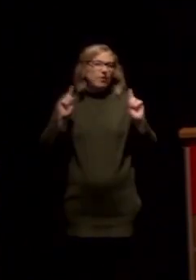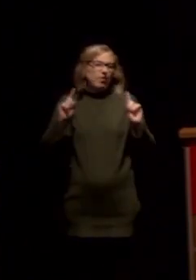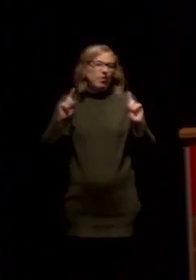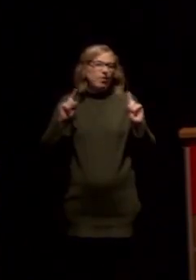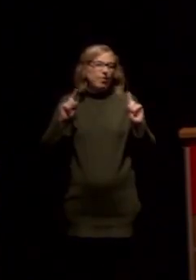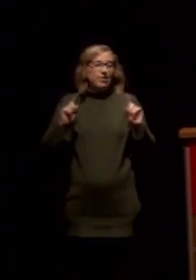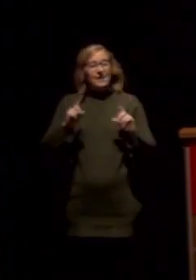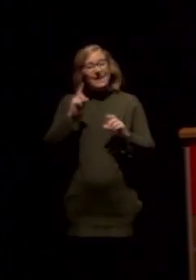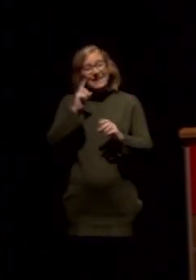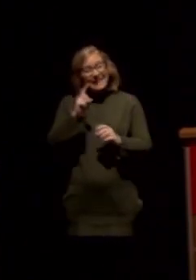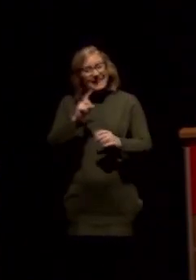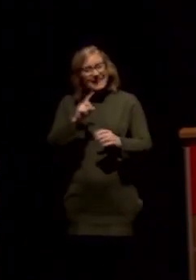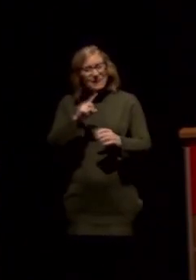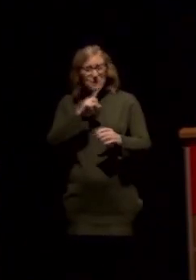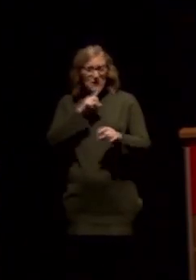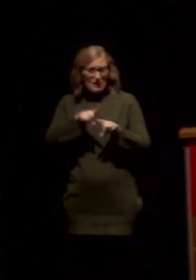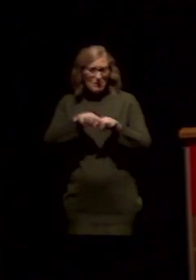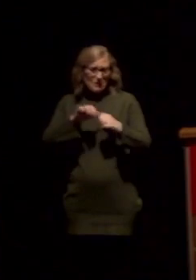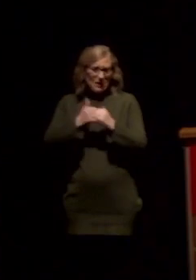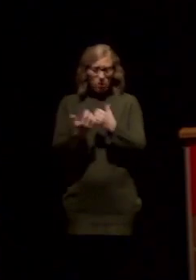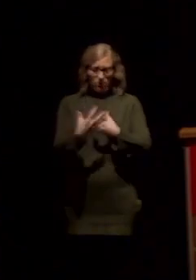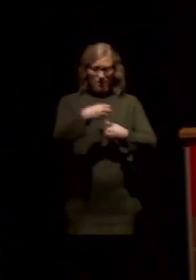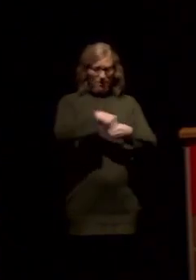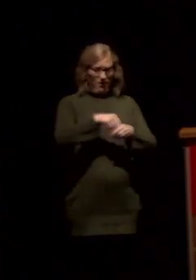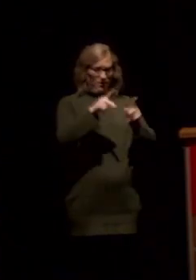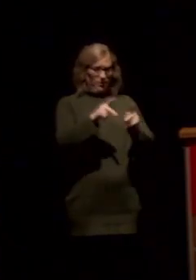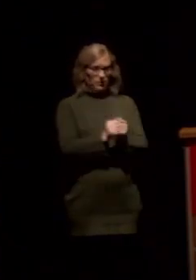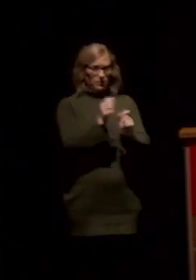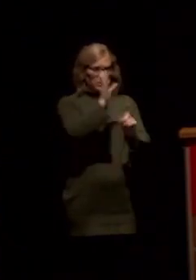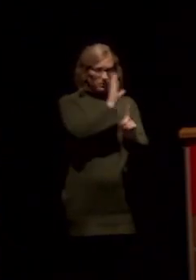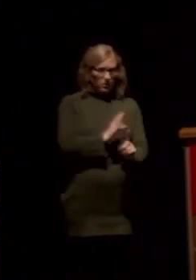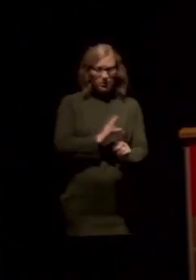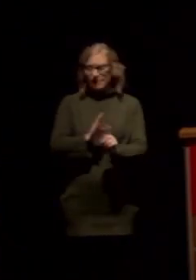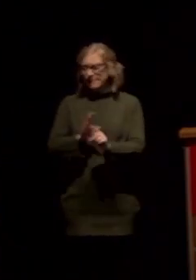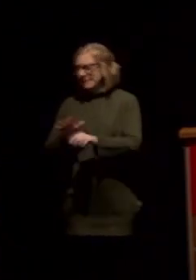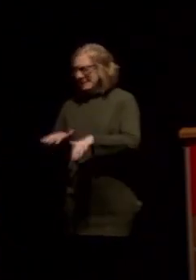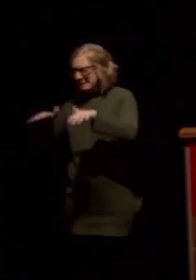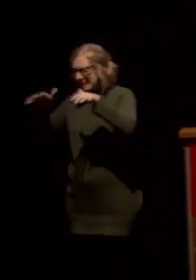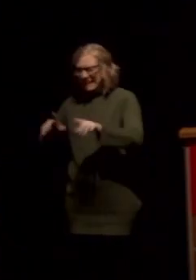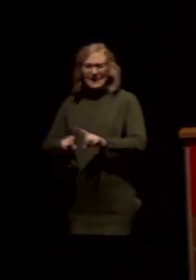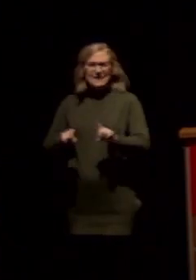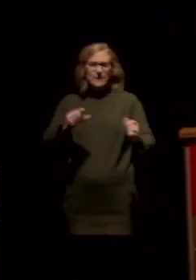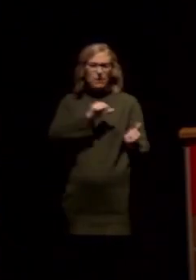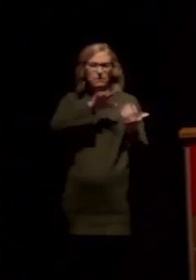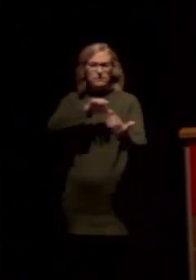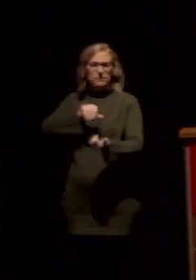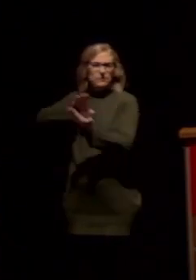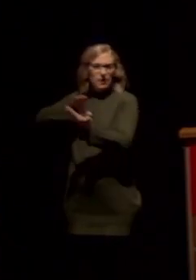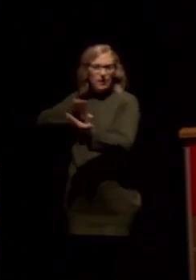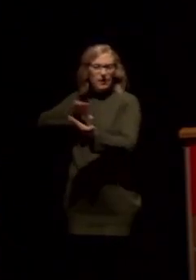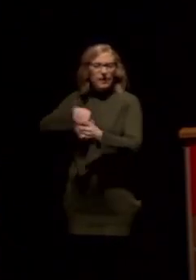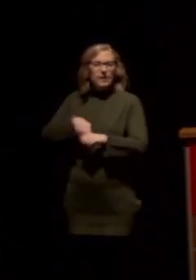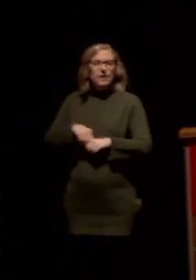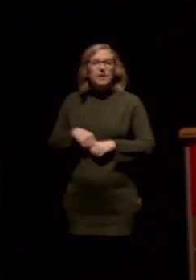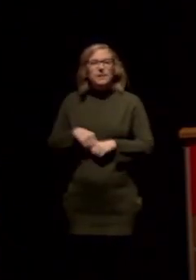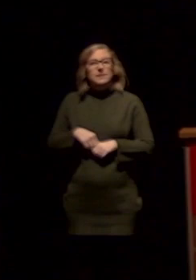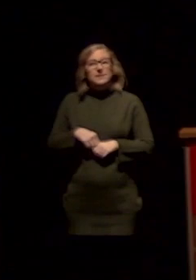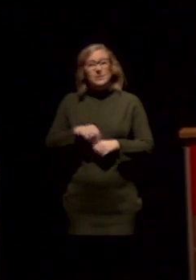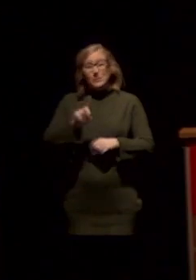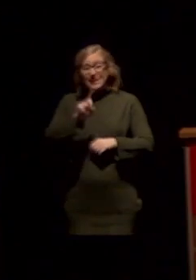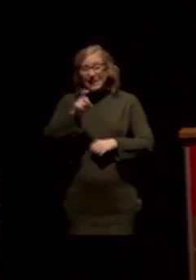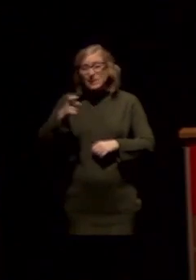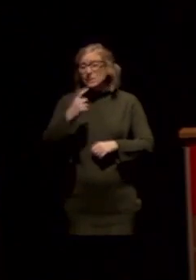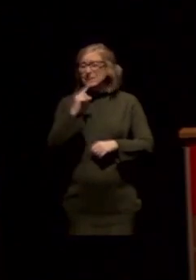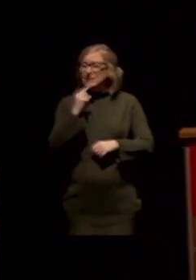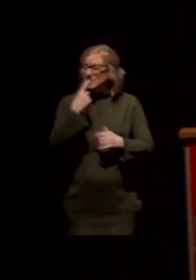you involve someone with schizophrenia is going to be different than involving someone with anxiety. So, you know, diagnosing, especially those serious mental illnesses, is really